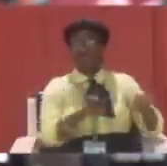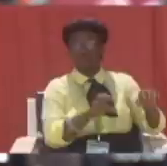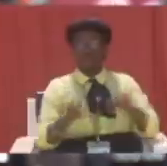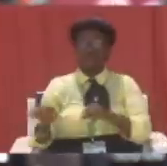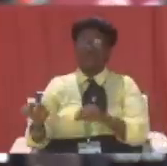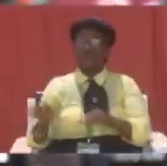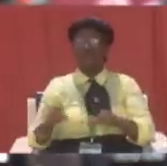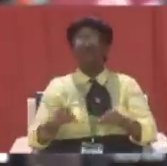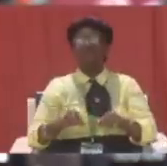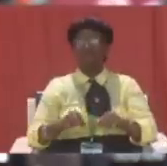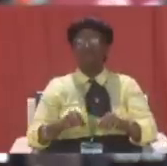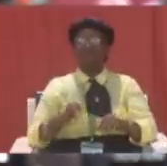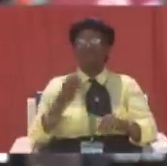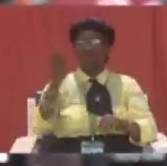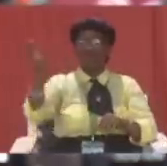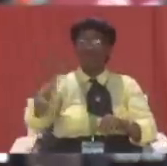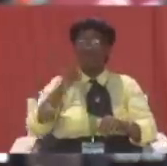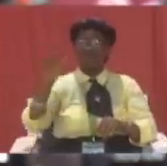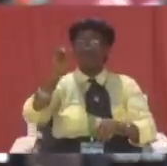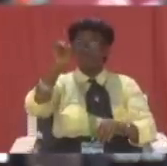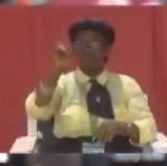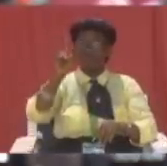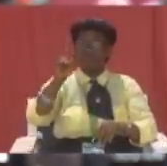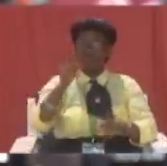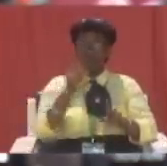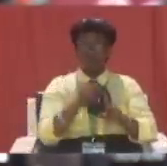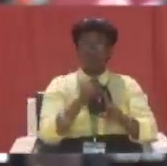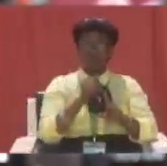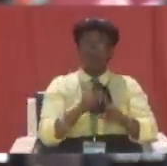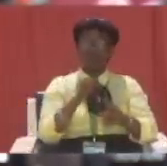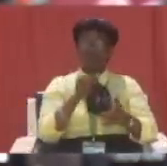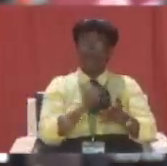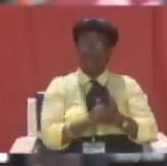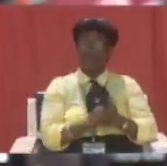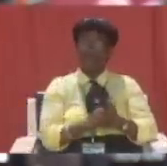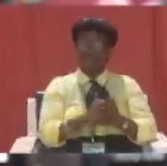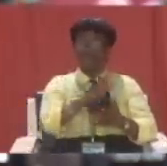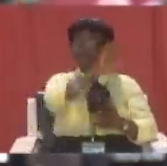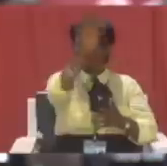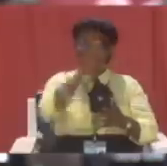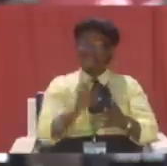There's one word that is never found in the dictionary of God.